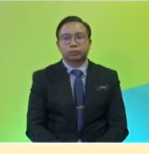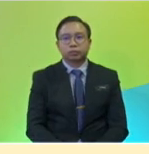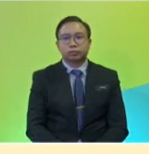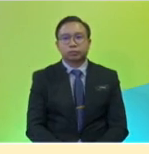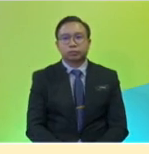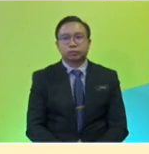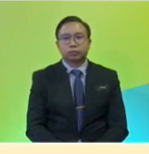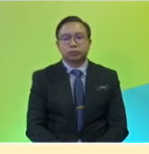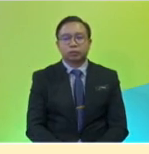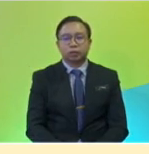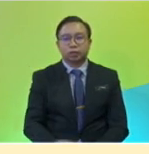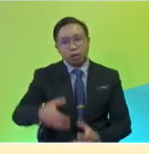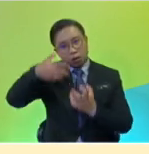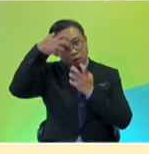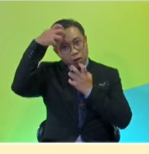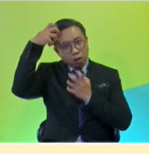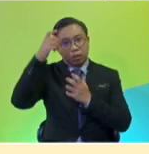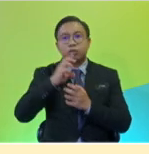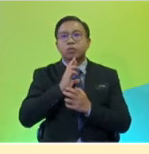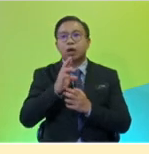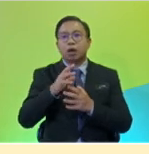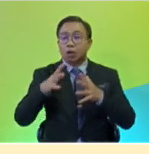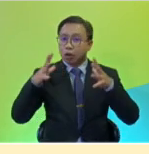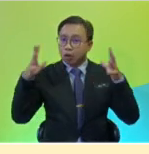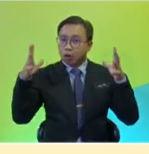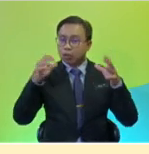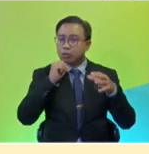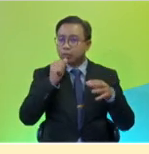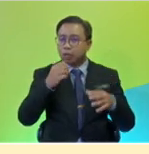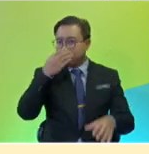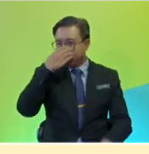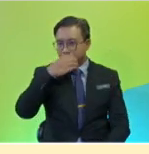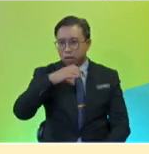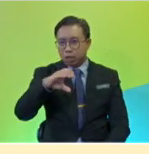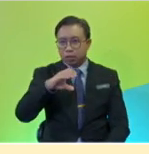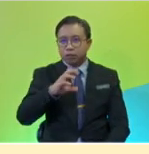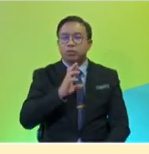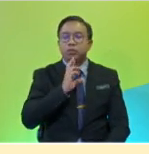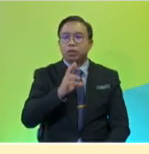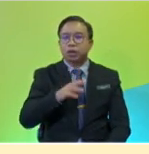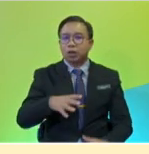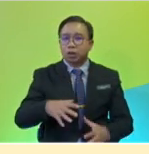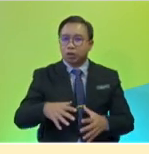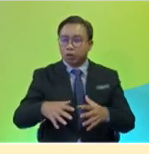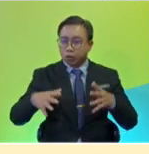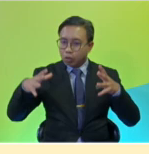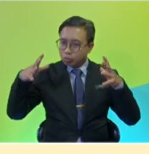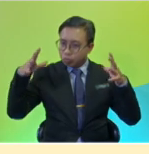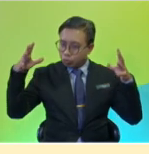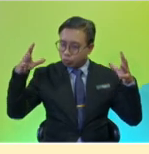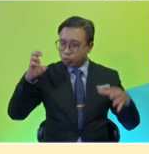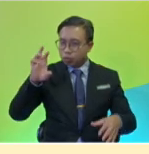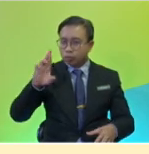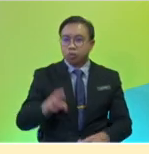Lions are large, but elephants are larger. Lions